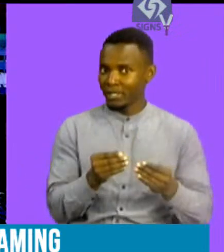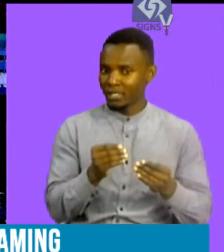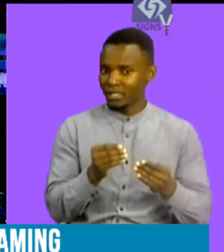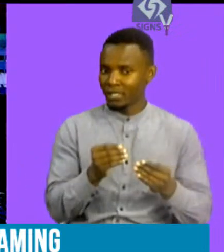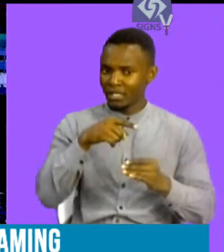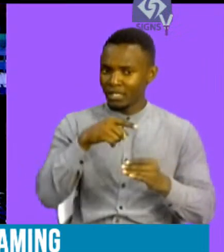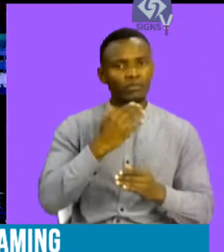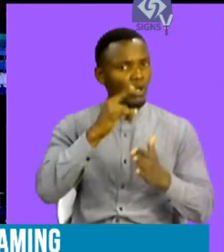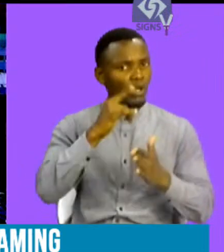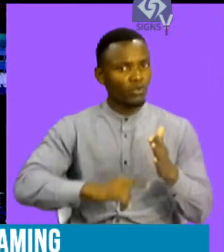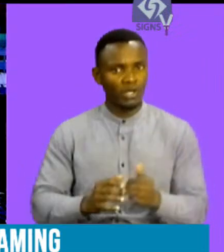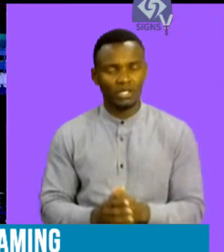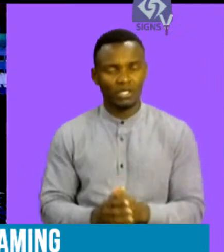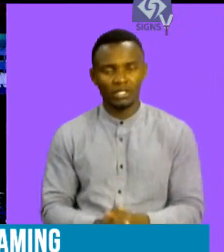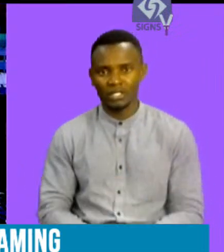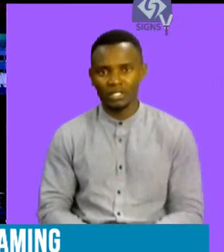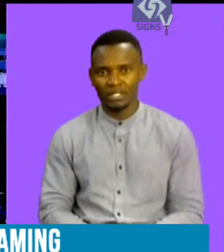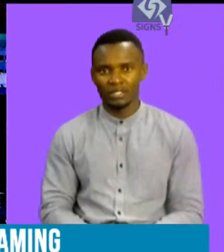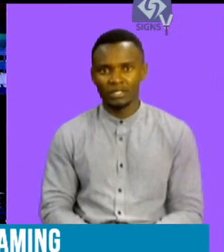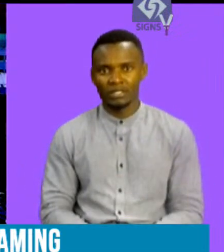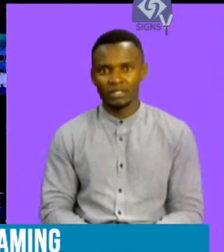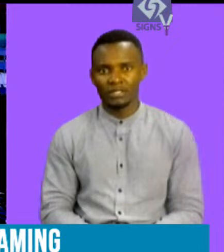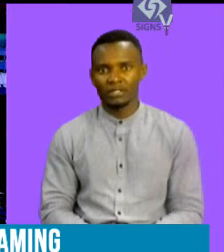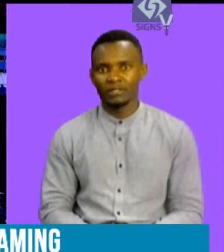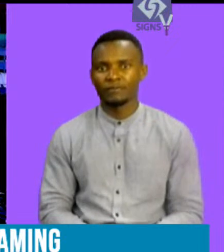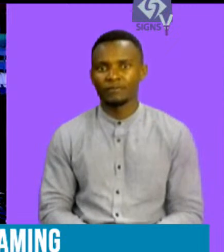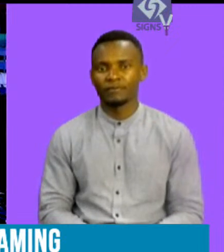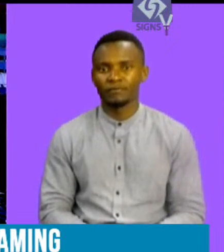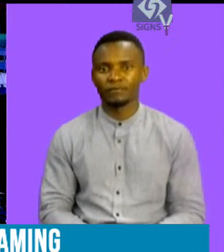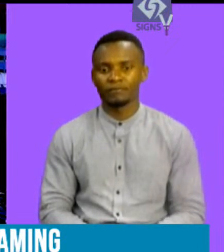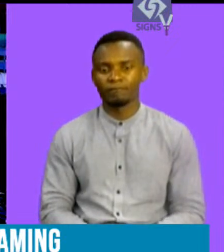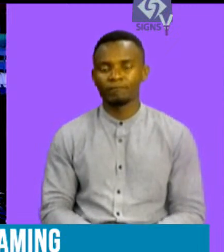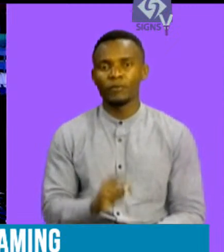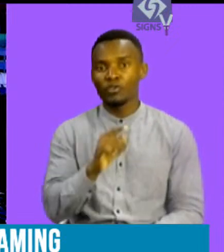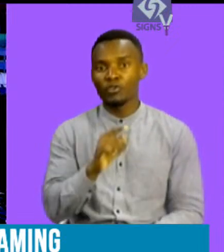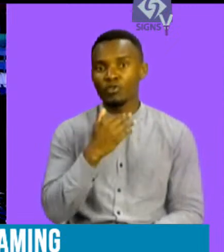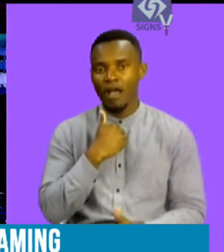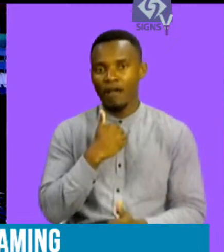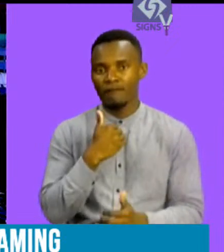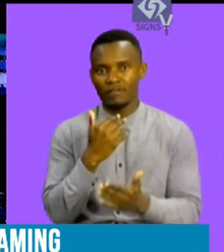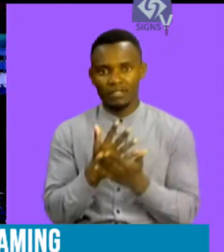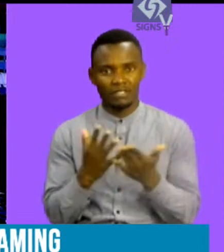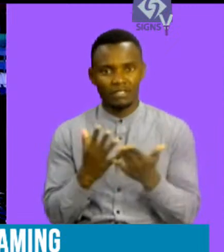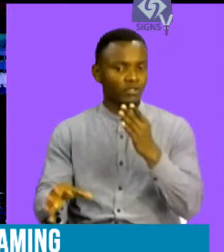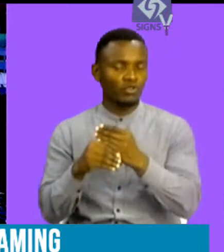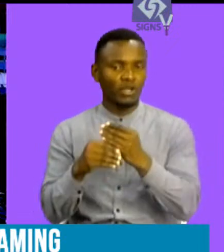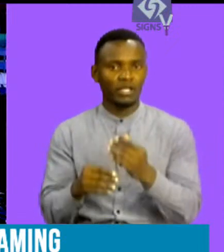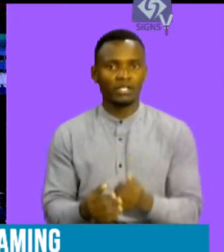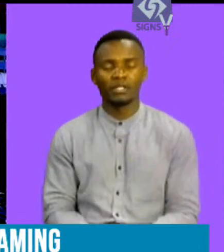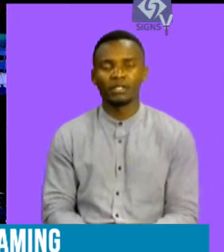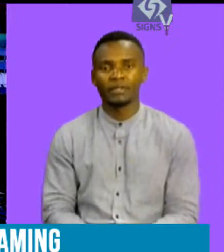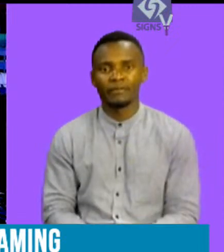Madam Catherine, do you have anything to add on what Mr. Kabanya has said? Probably you have a thing or two to add.